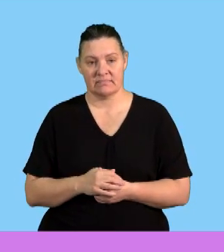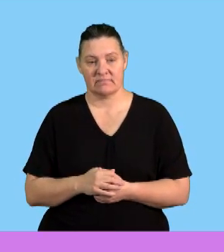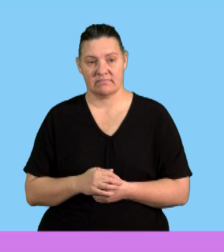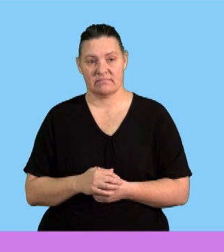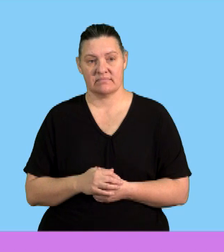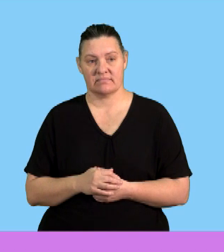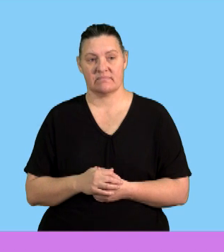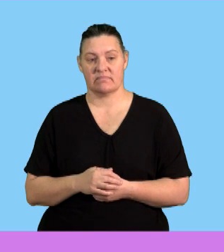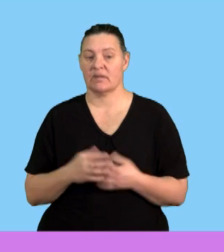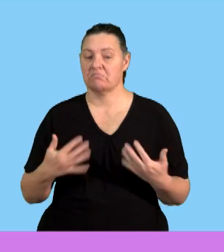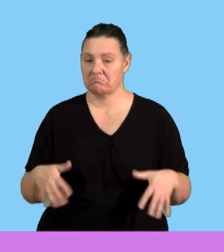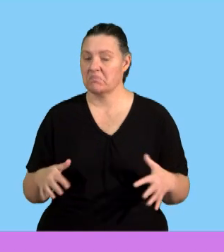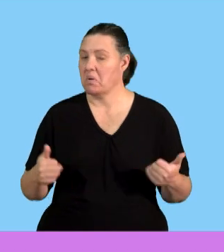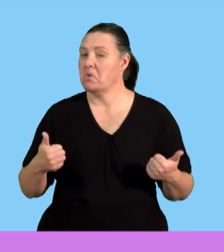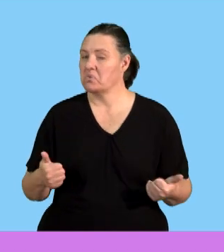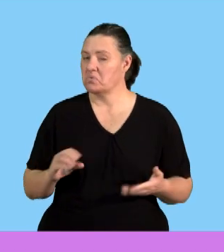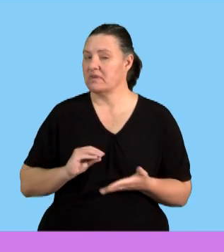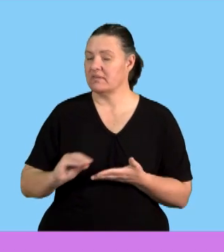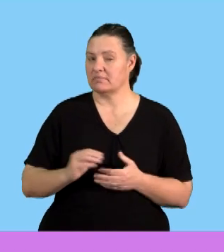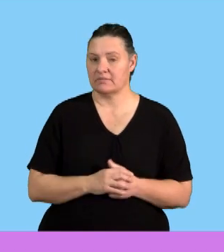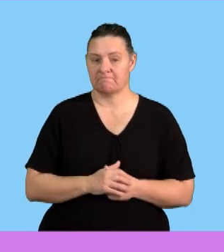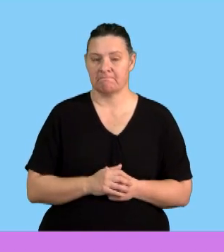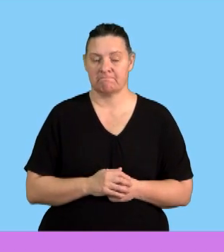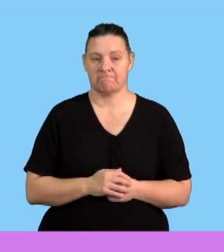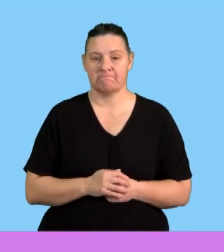63,160.56. Now that was quite a good move.